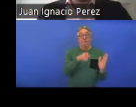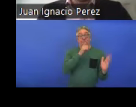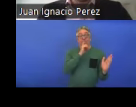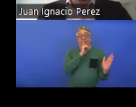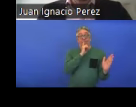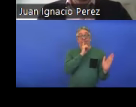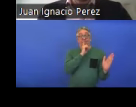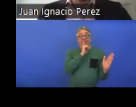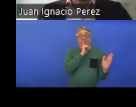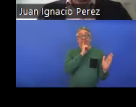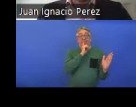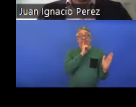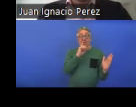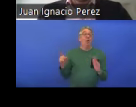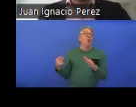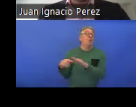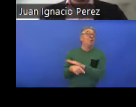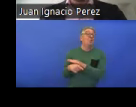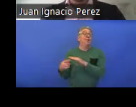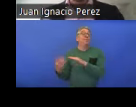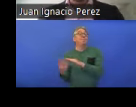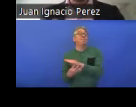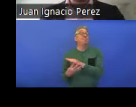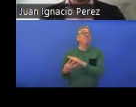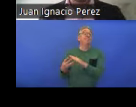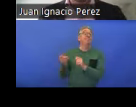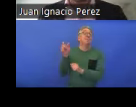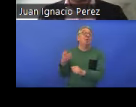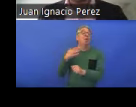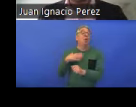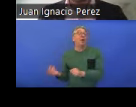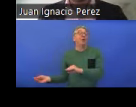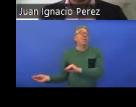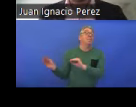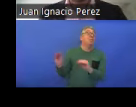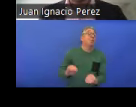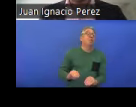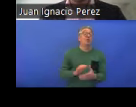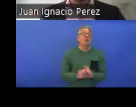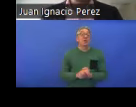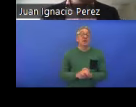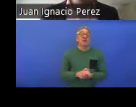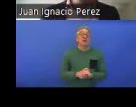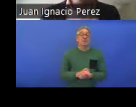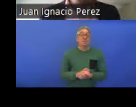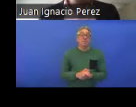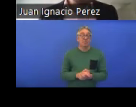it. Like that, we can find other cases, and we can do a review